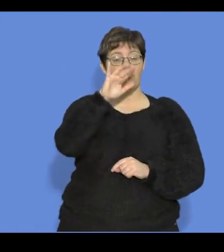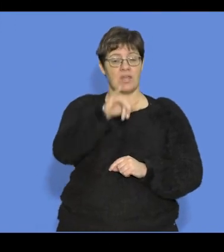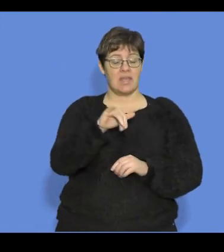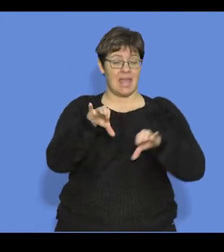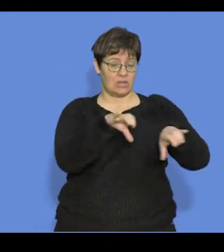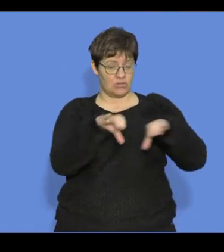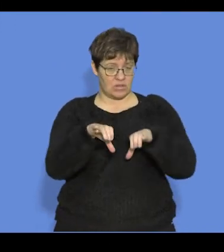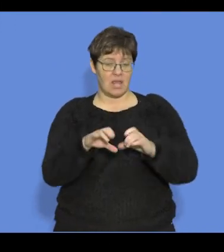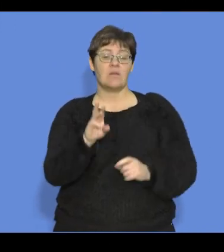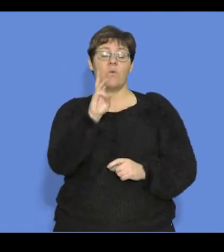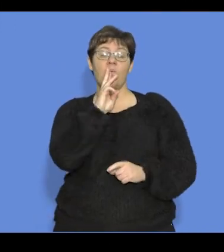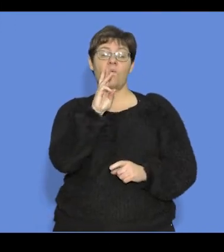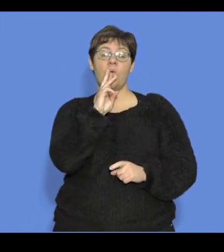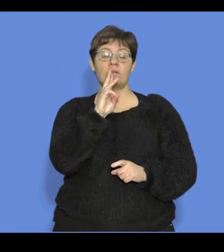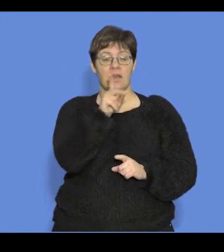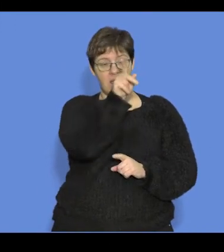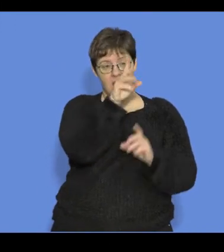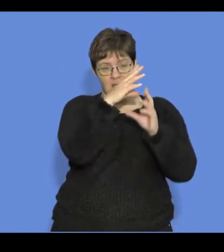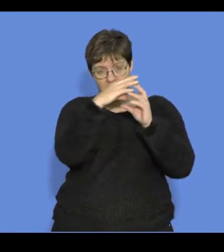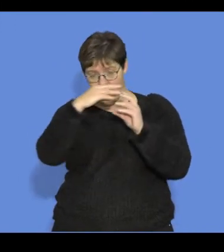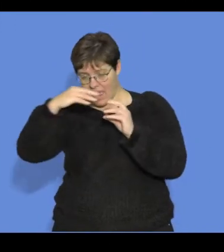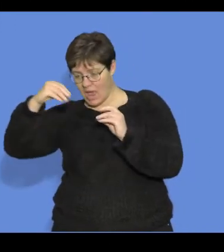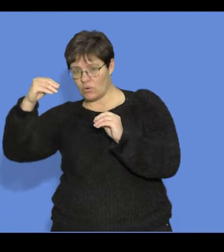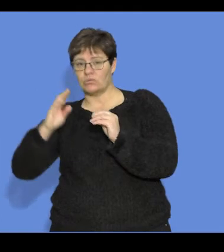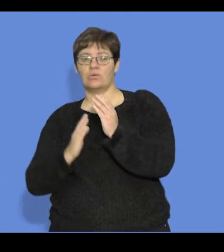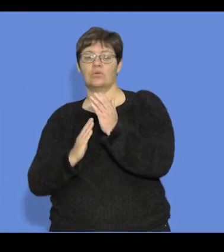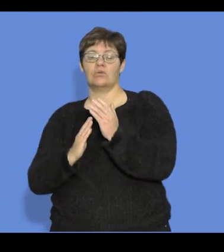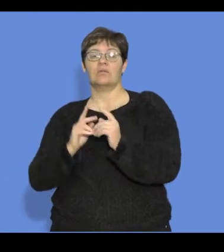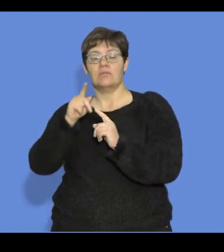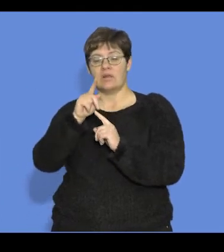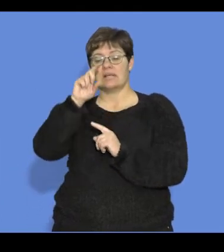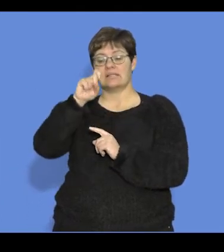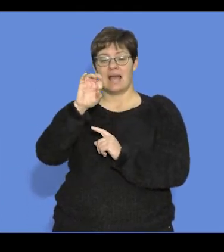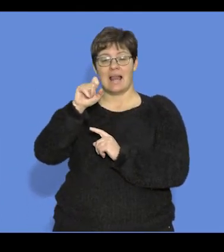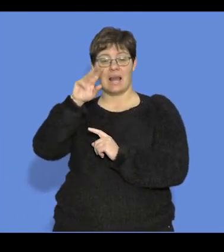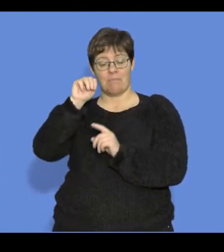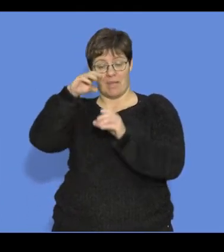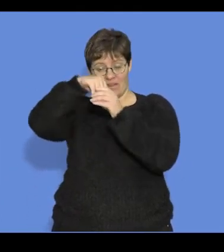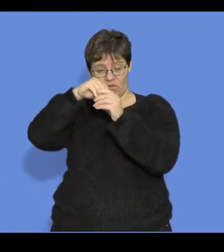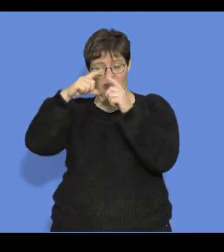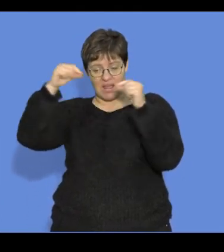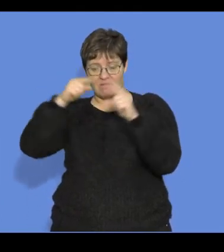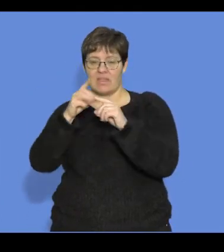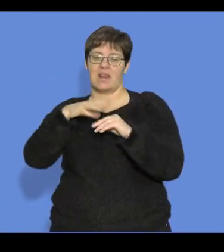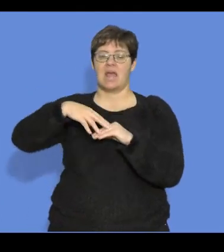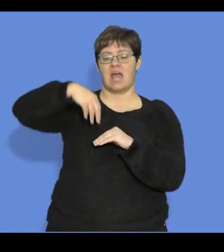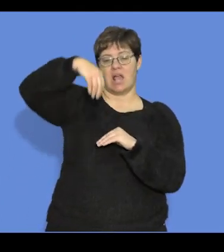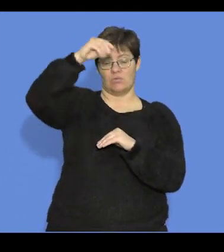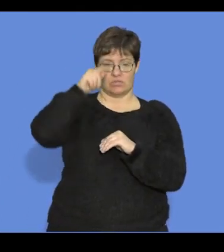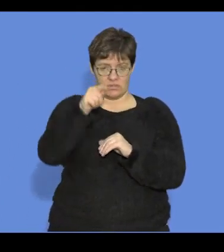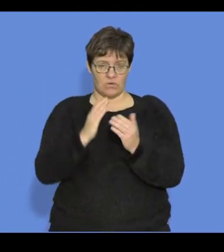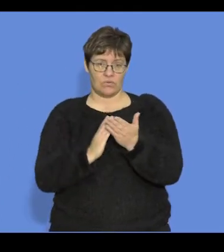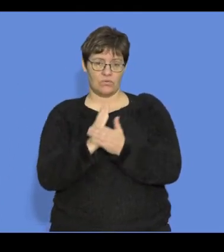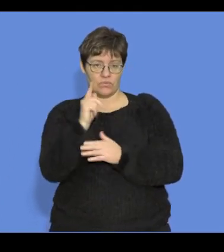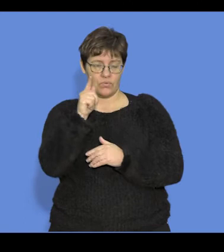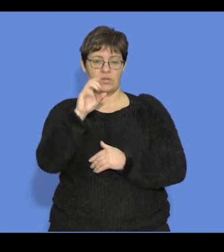and how the water actually eventually gets into the xylem in the leaf, and it then moves out through